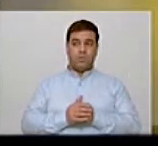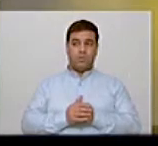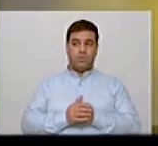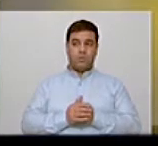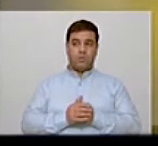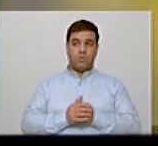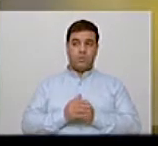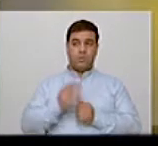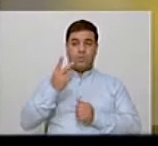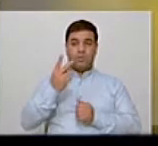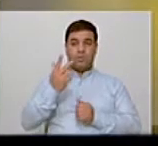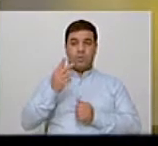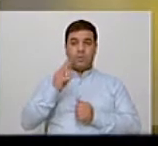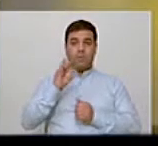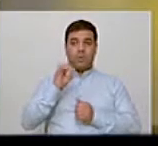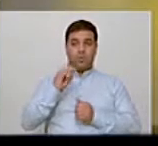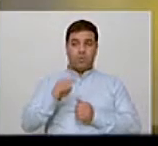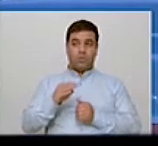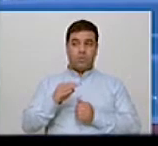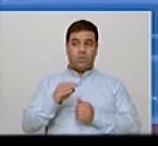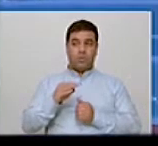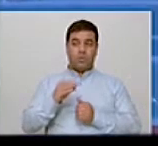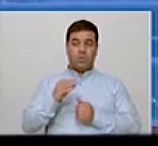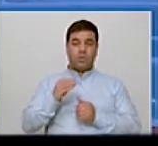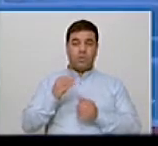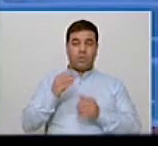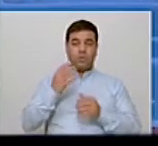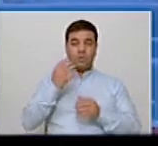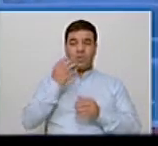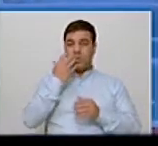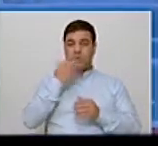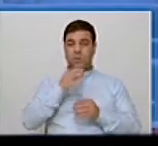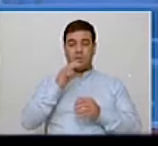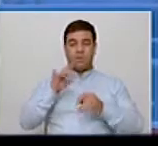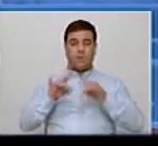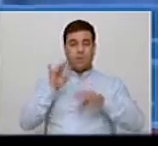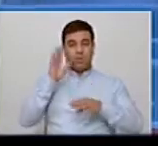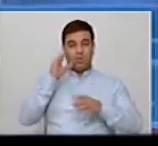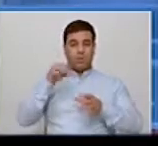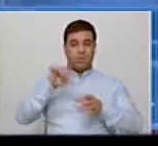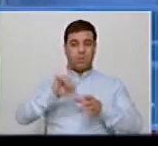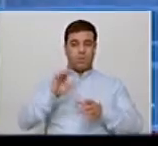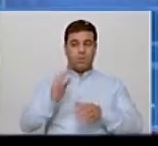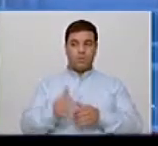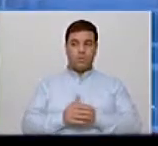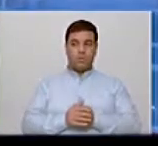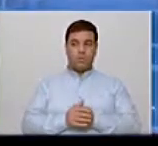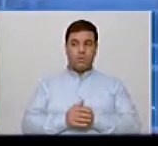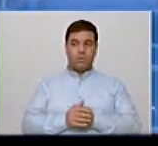iki uch daqiqaga qaynagan suvga solib qo'yamiz.